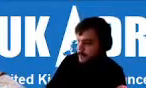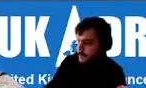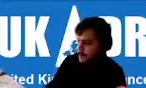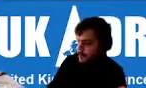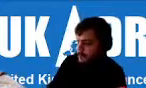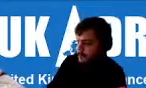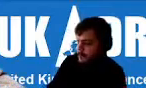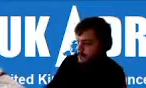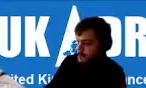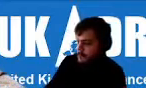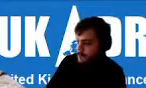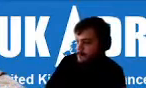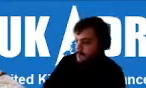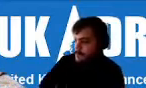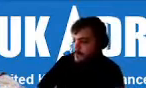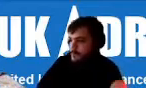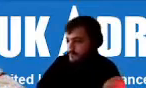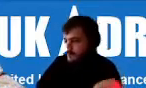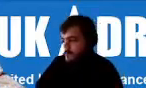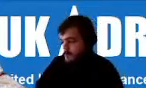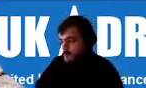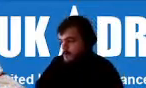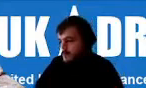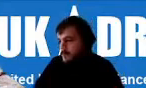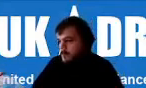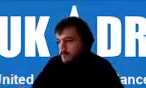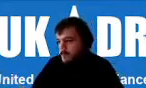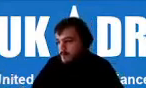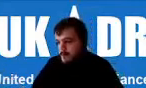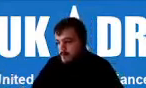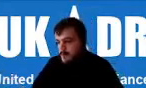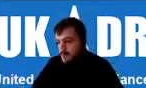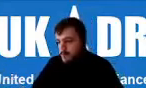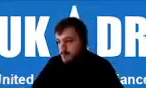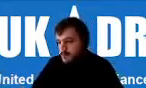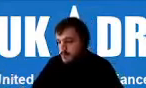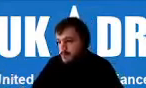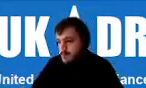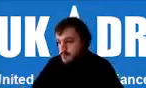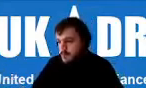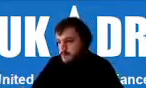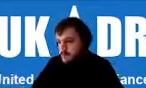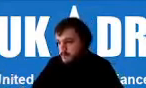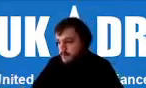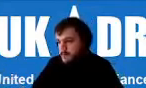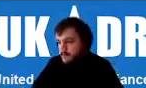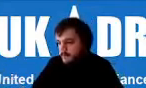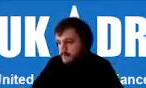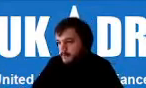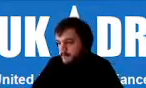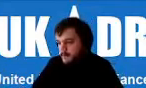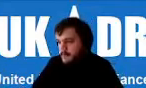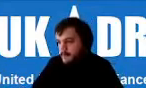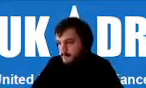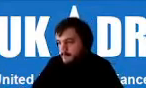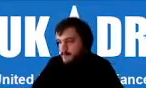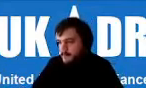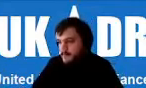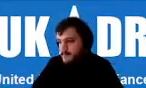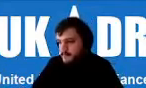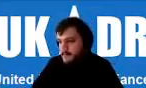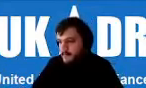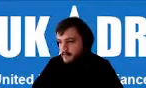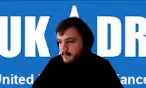be ready for intersectional events. There's the obvious intersection between conflict and other kinds